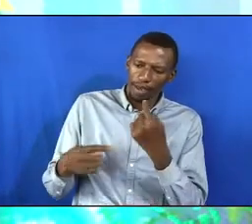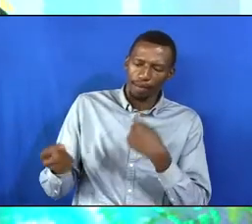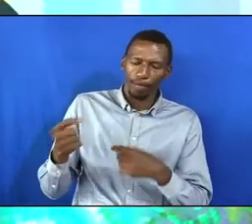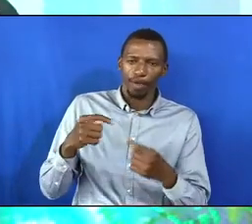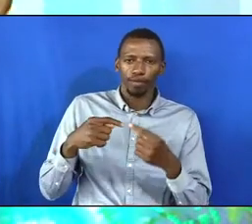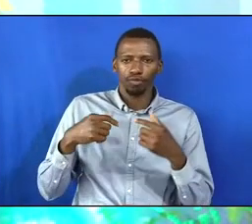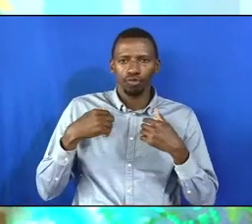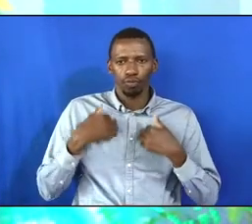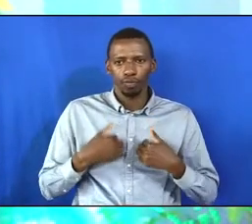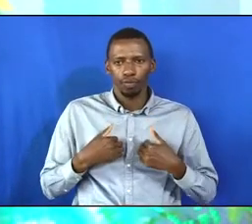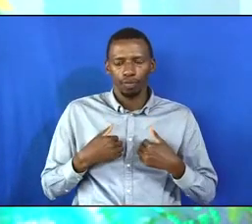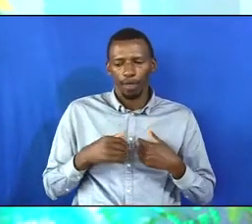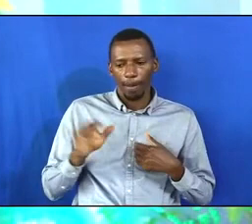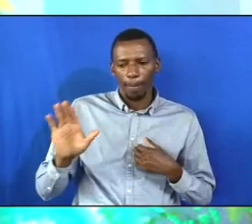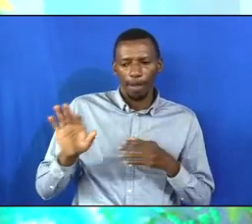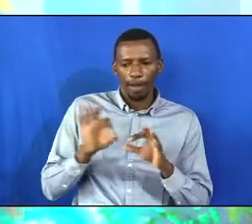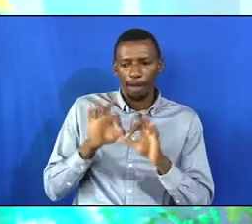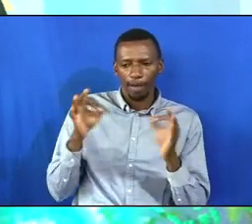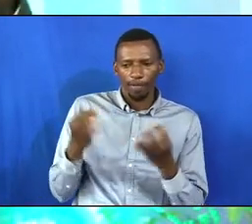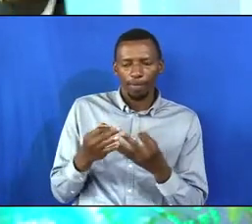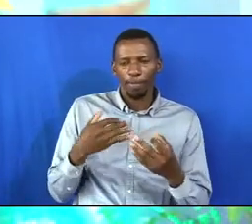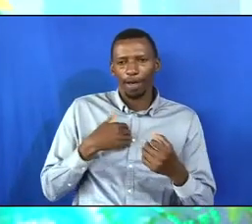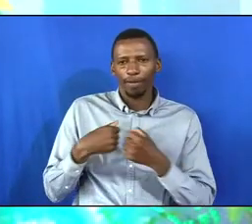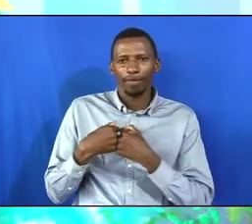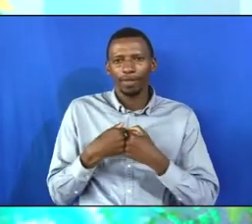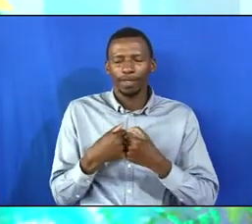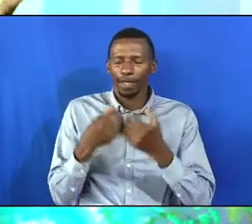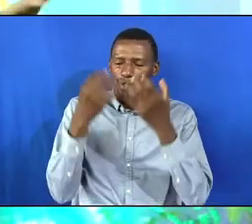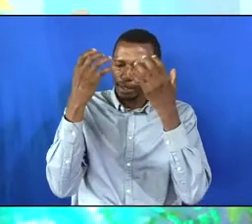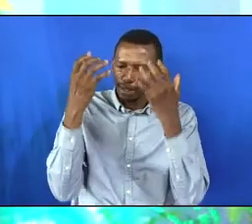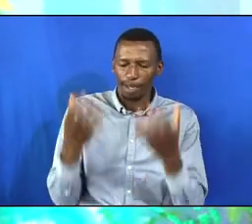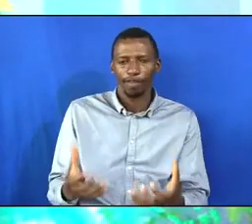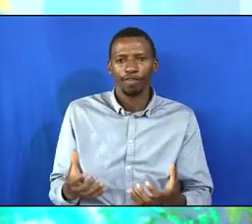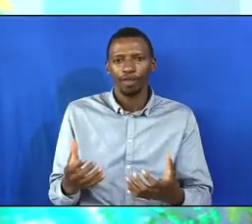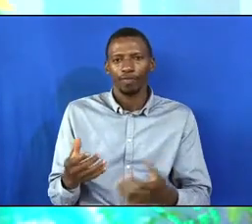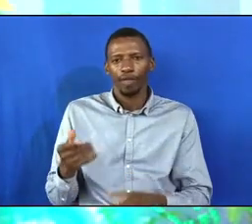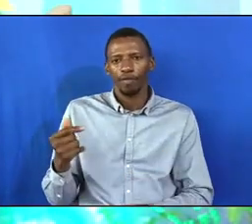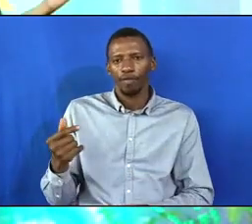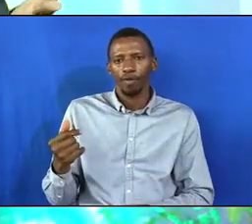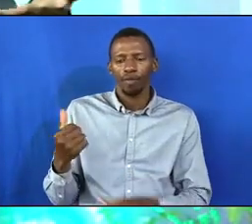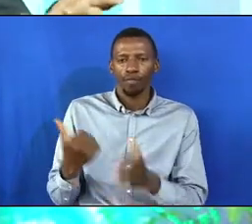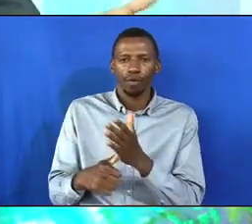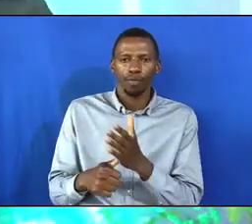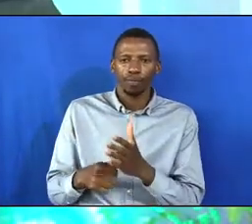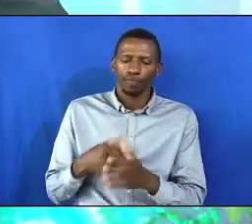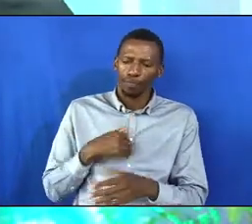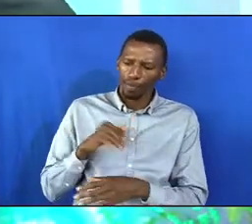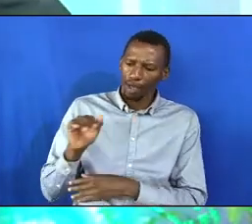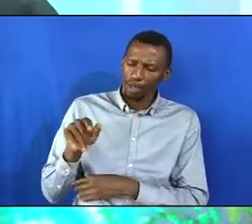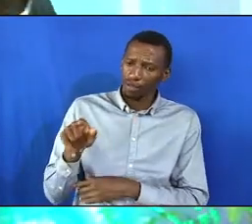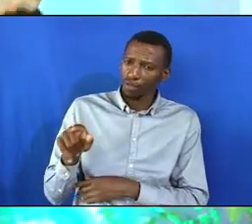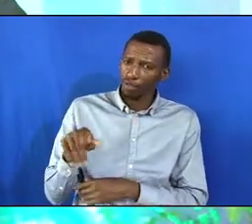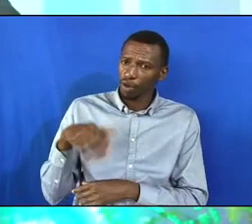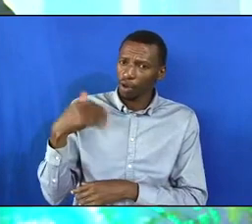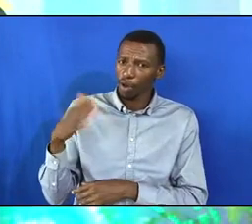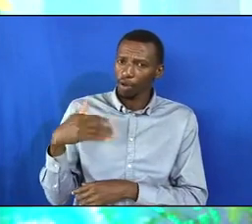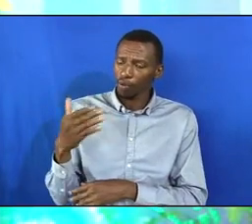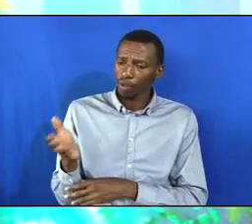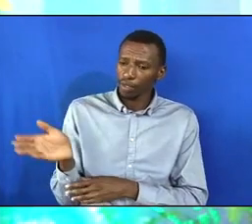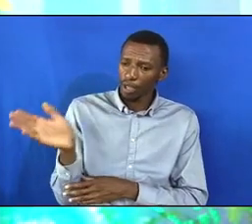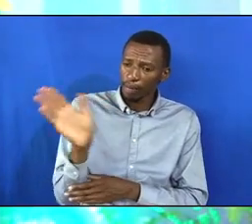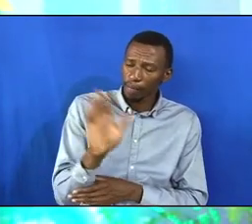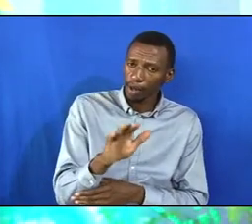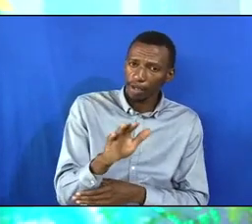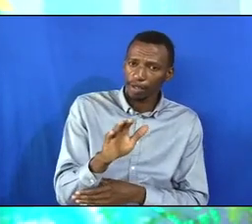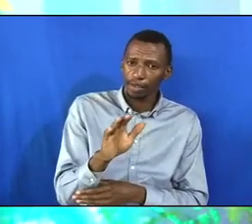Their family was in a mess. Of course, I asked them now. I asked her, Do you return the tithe of the Lord so that we